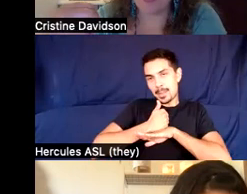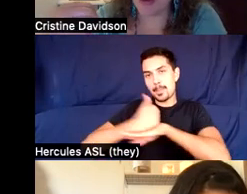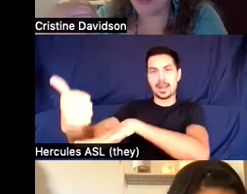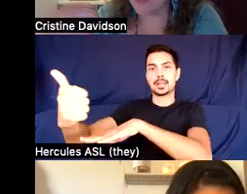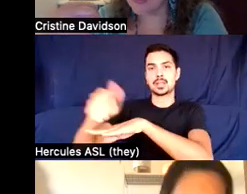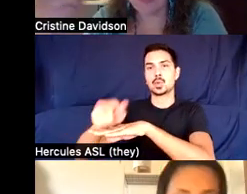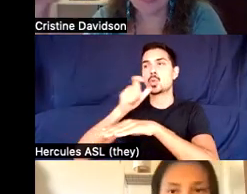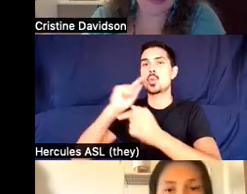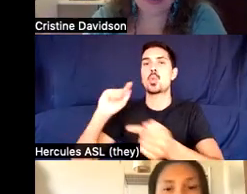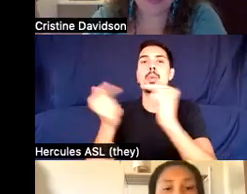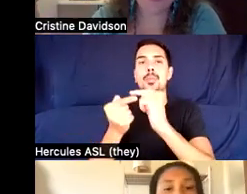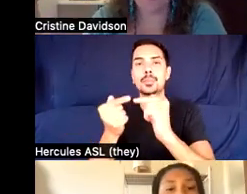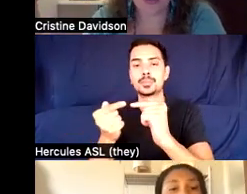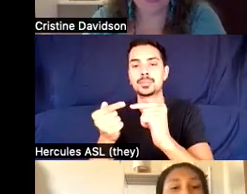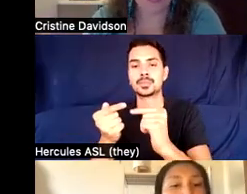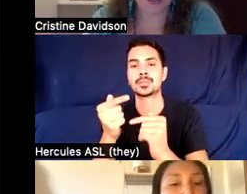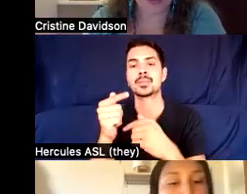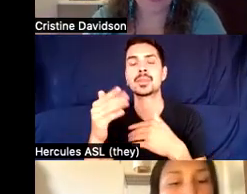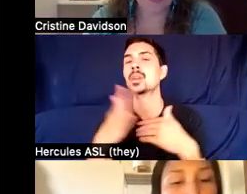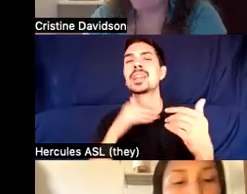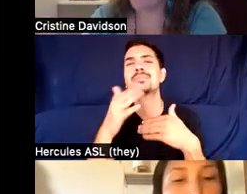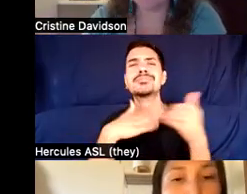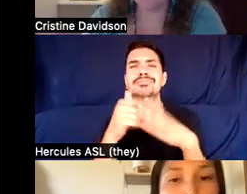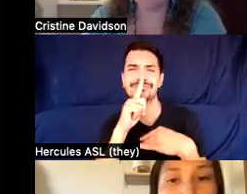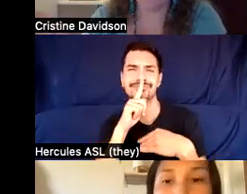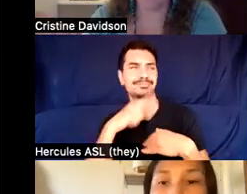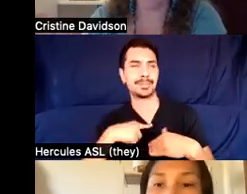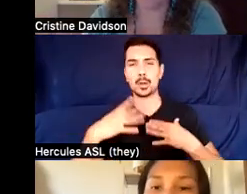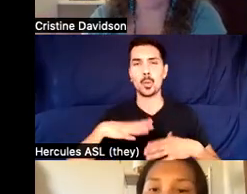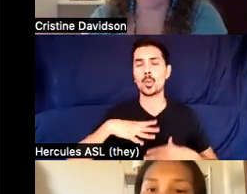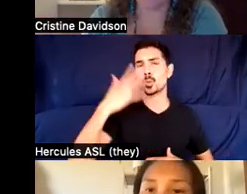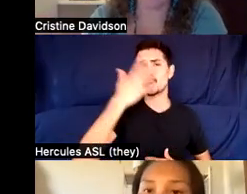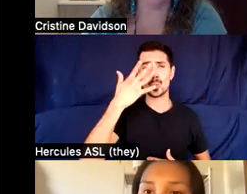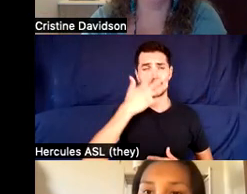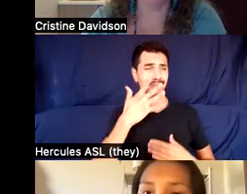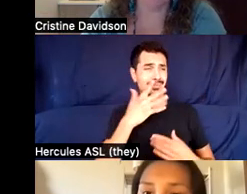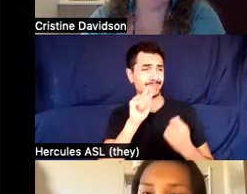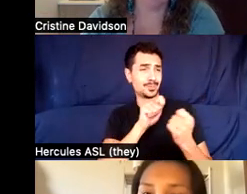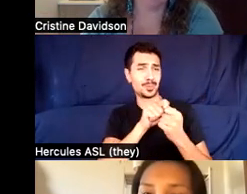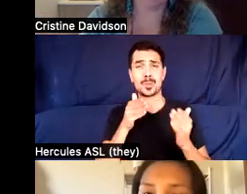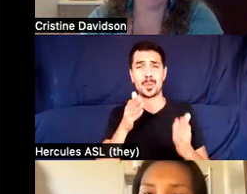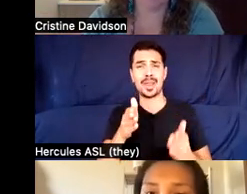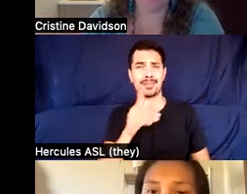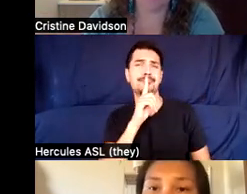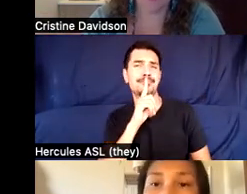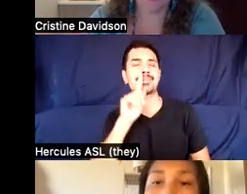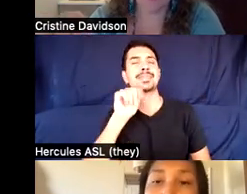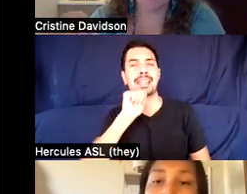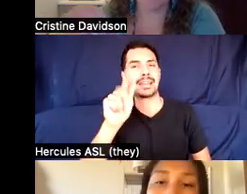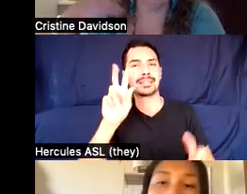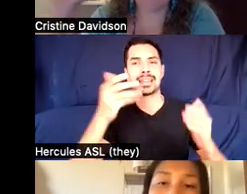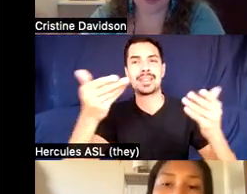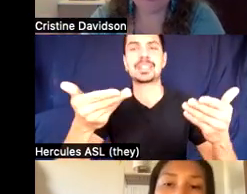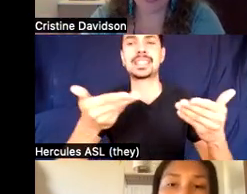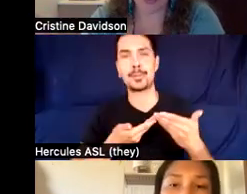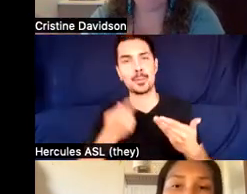or whether my clothes look a certain way or not, it doesn't matter. It's not an invitation for a sexual assault. So